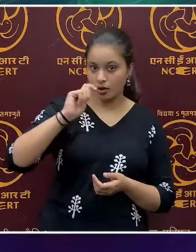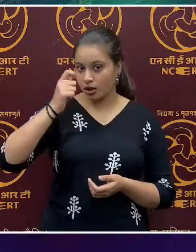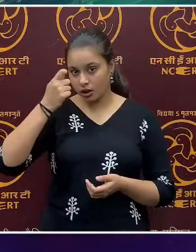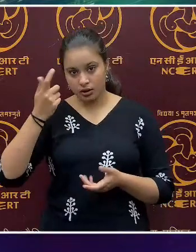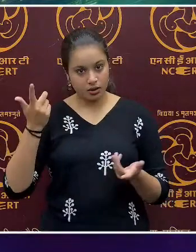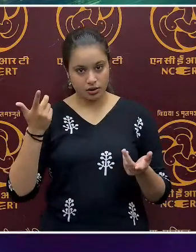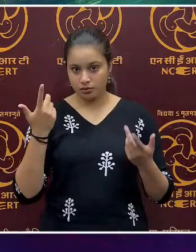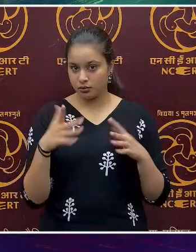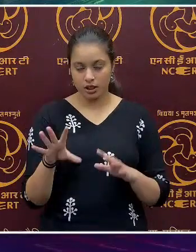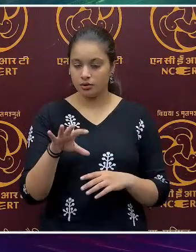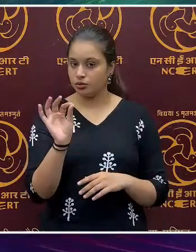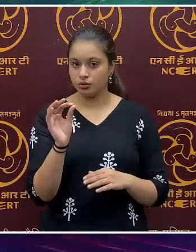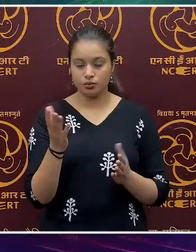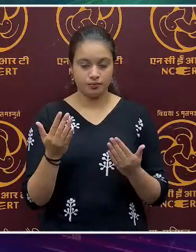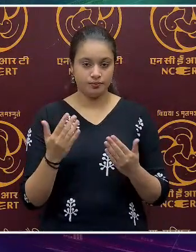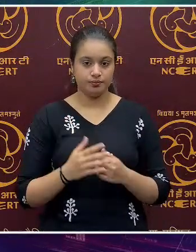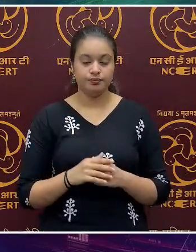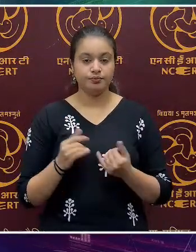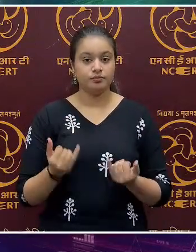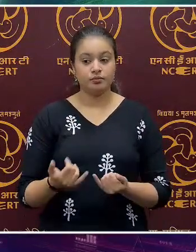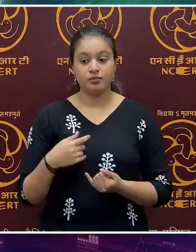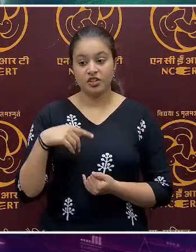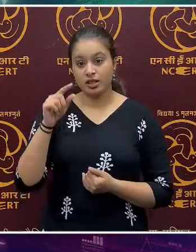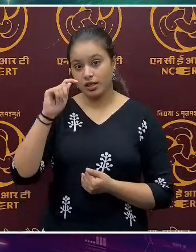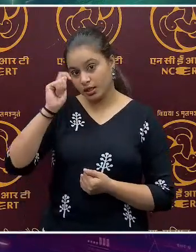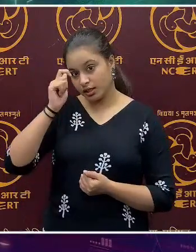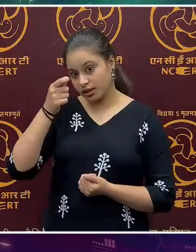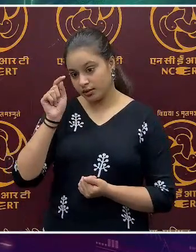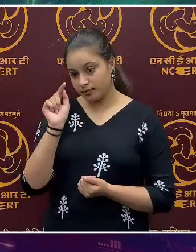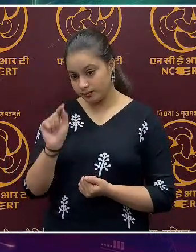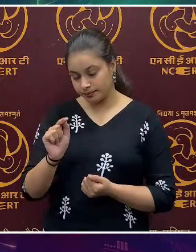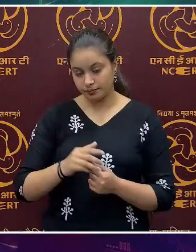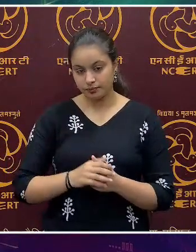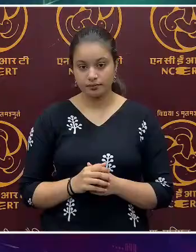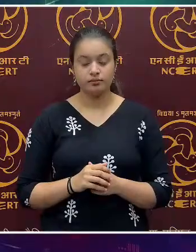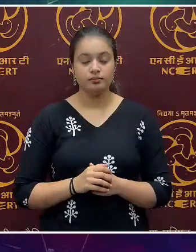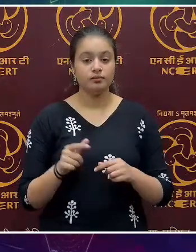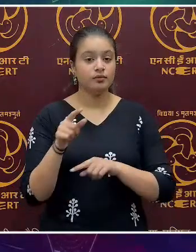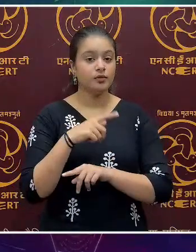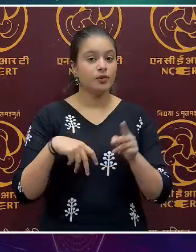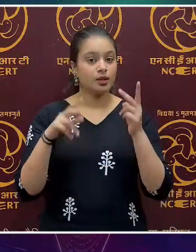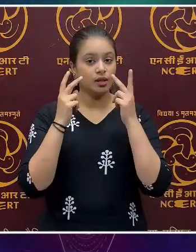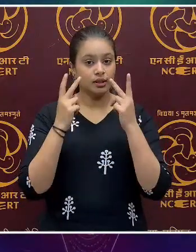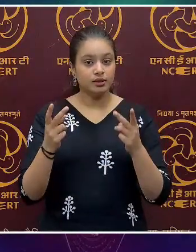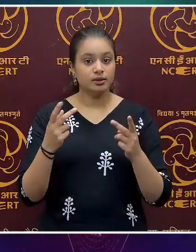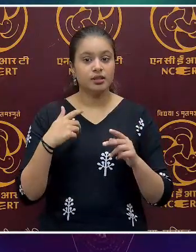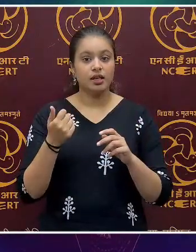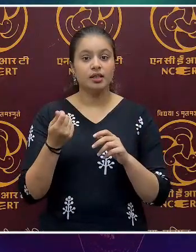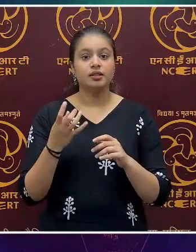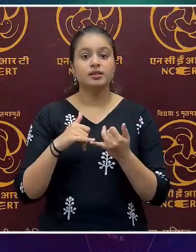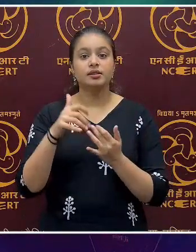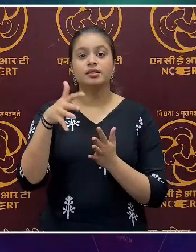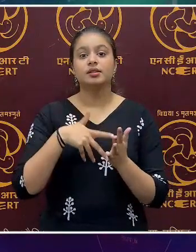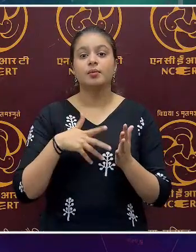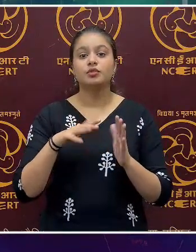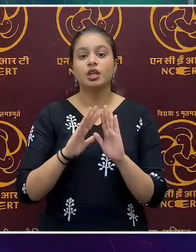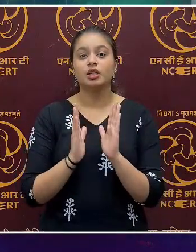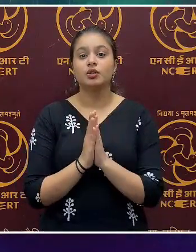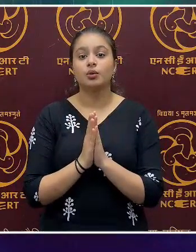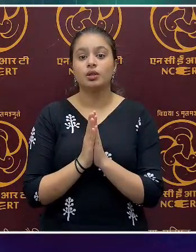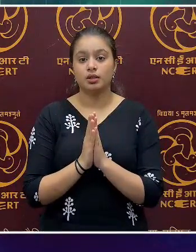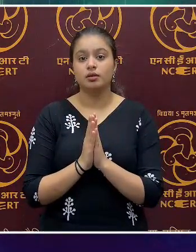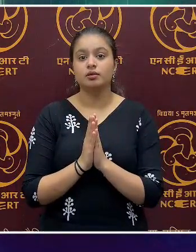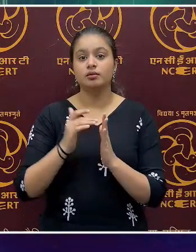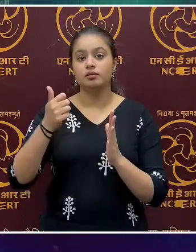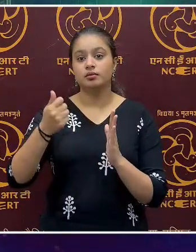medium. So right now I am clicking on the English medium. You can see the number of subjects which is in class 12 will appear